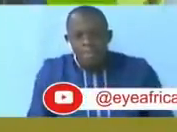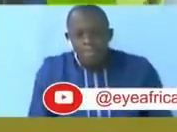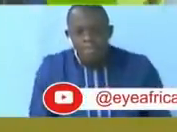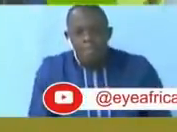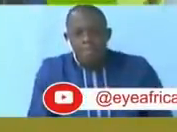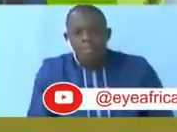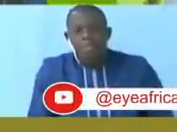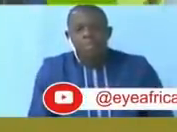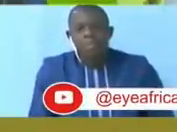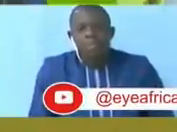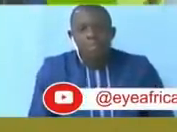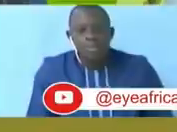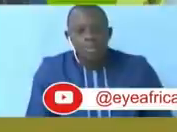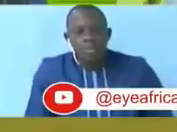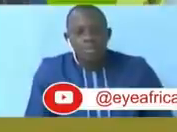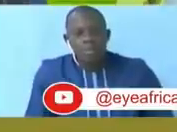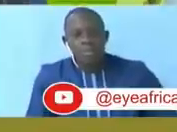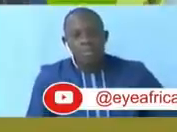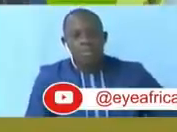that,